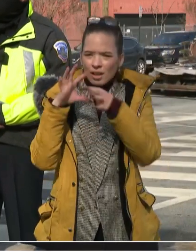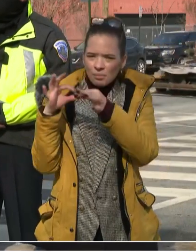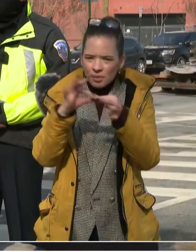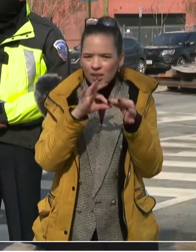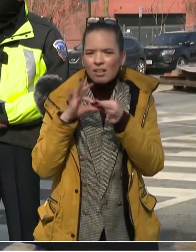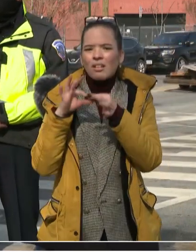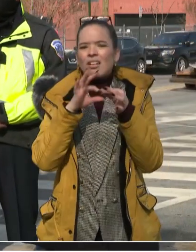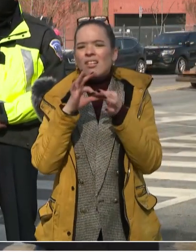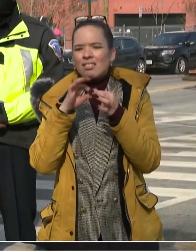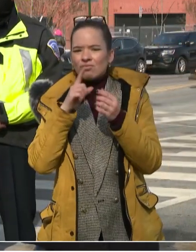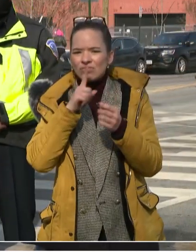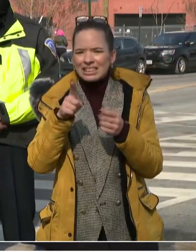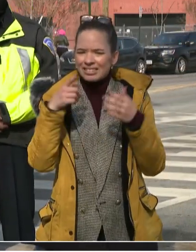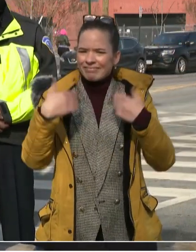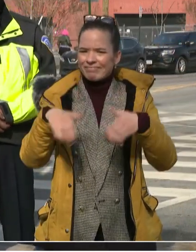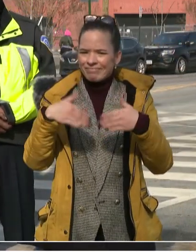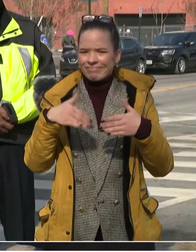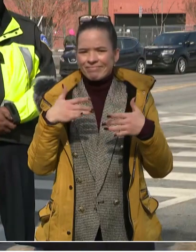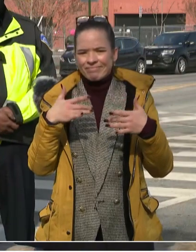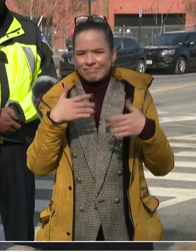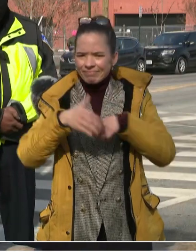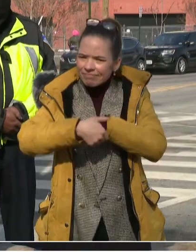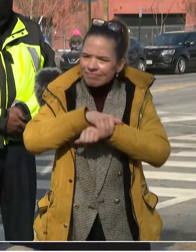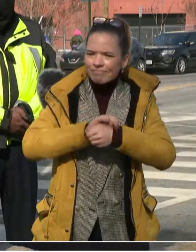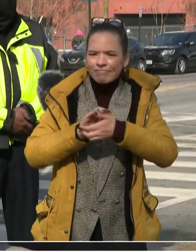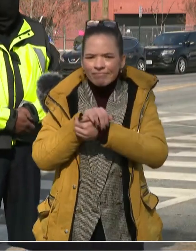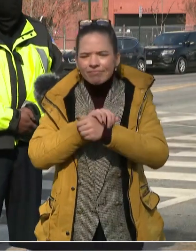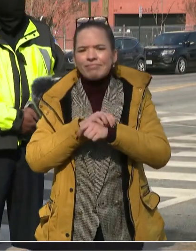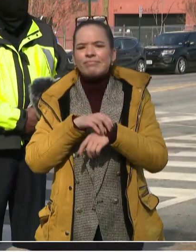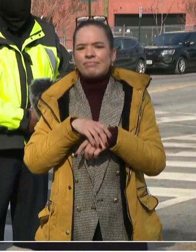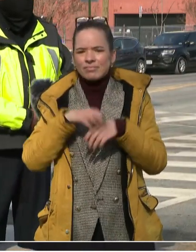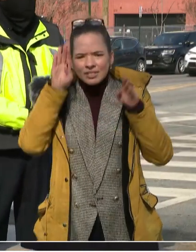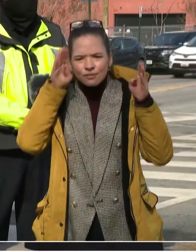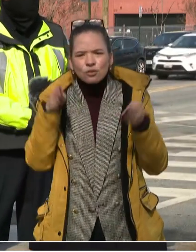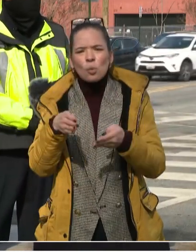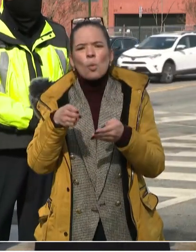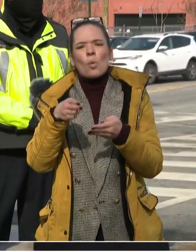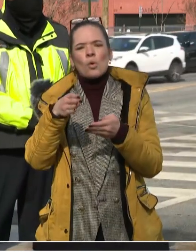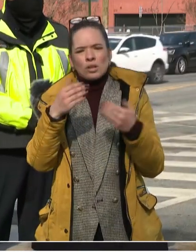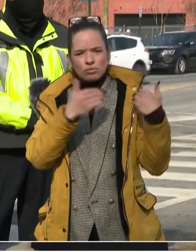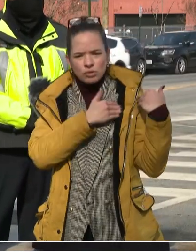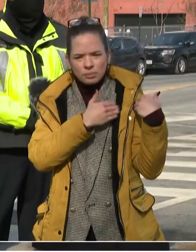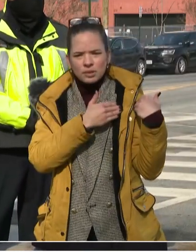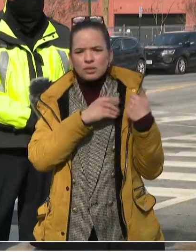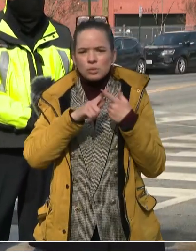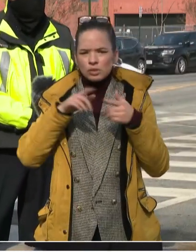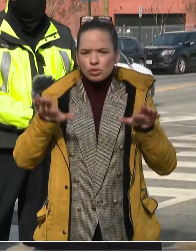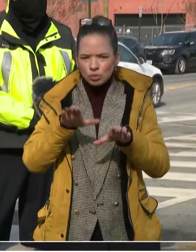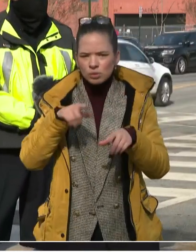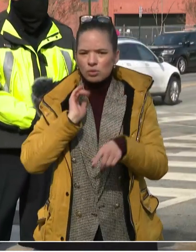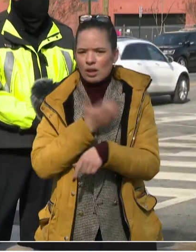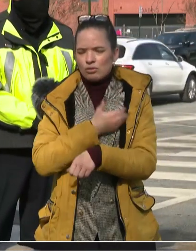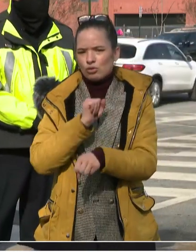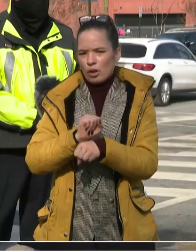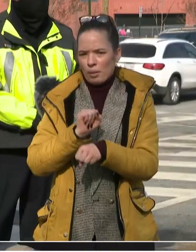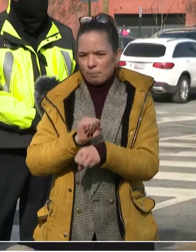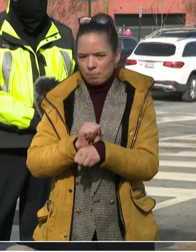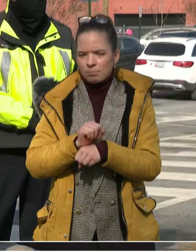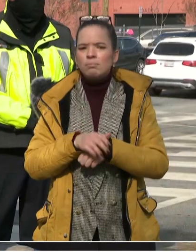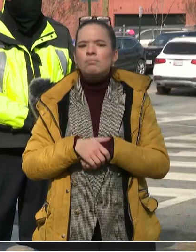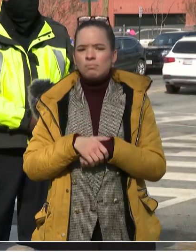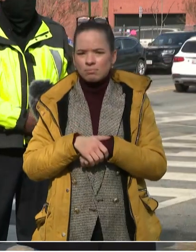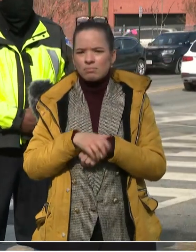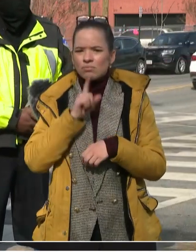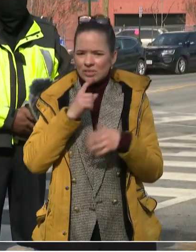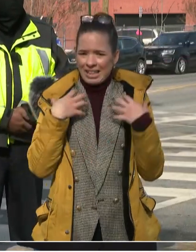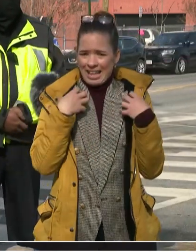up in their lane and do our jobs. We also need to focus on how we heal our young people and hold them